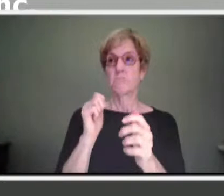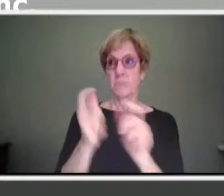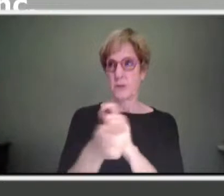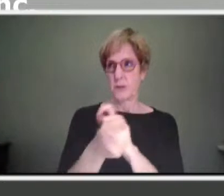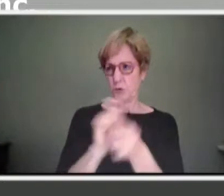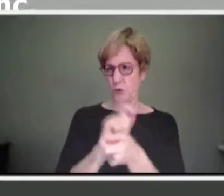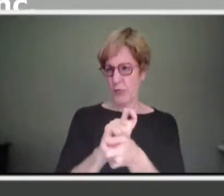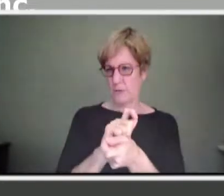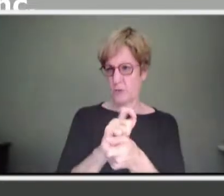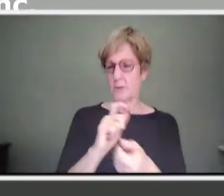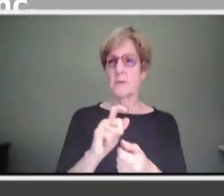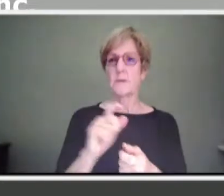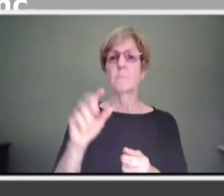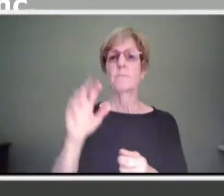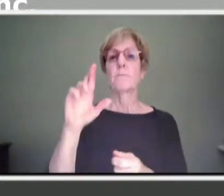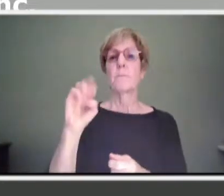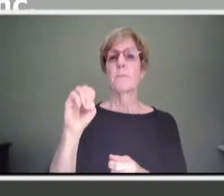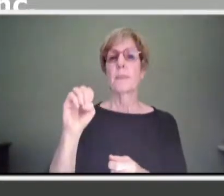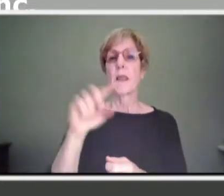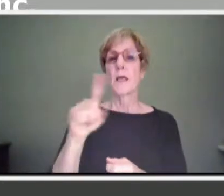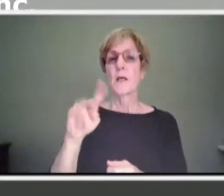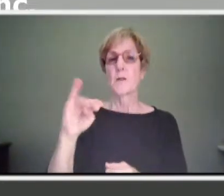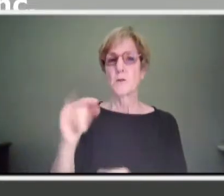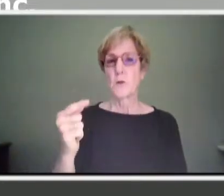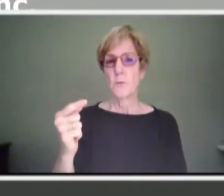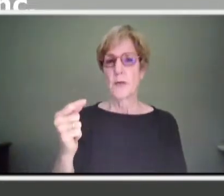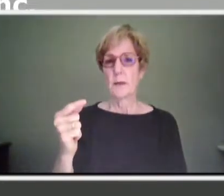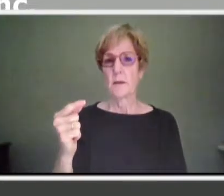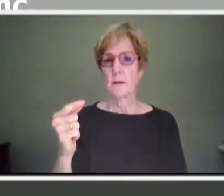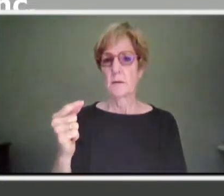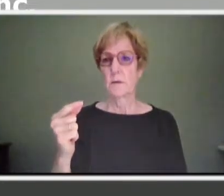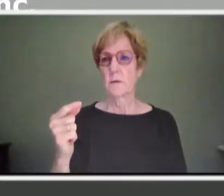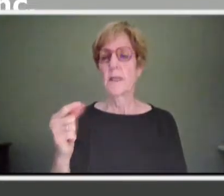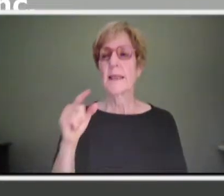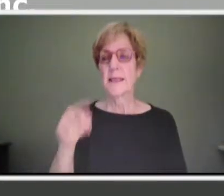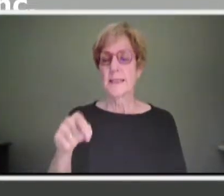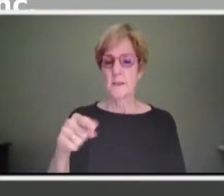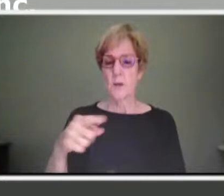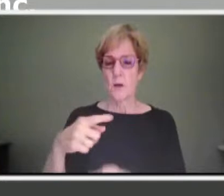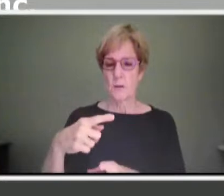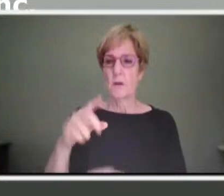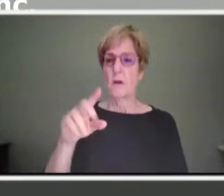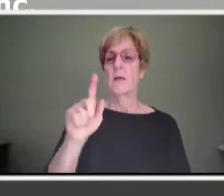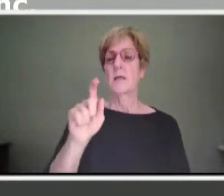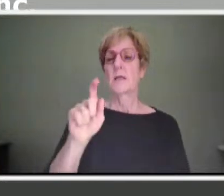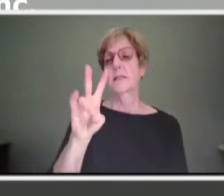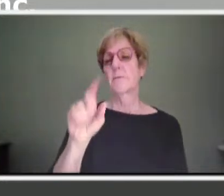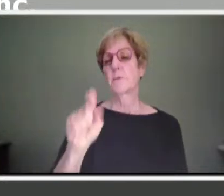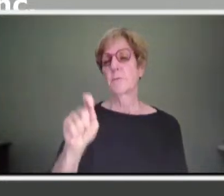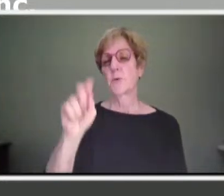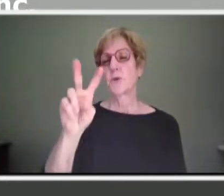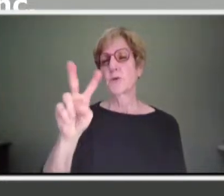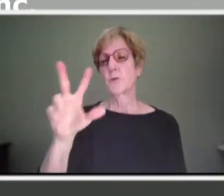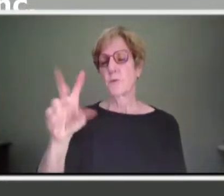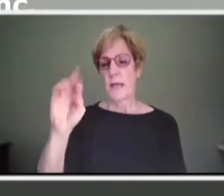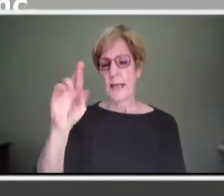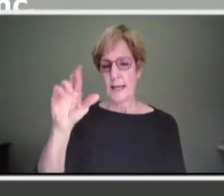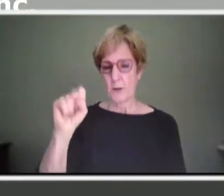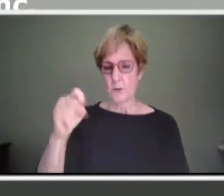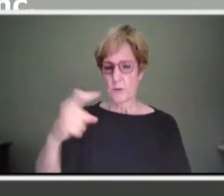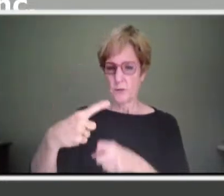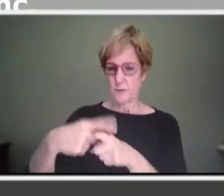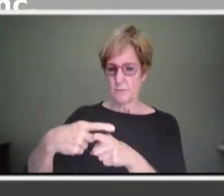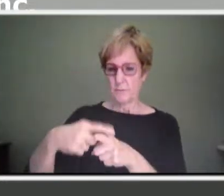the rezoning petition this is located on approximately 7.23 acres located on the west side